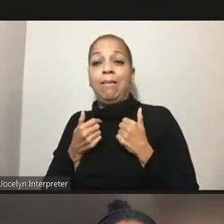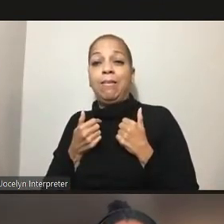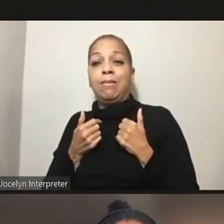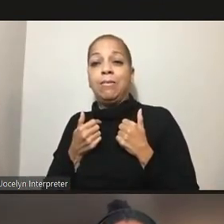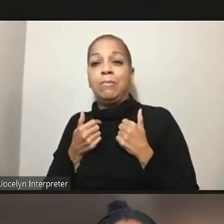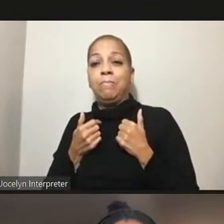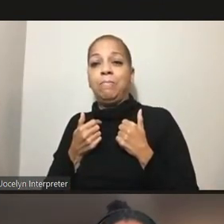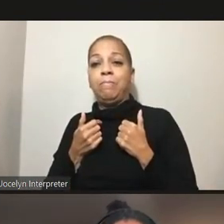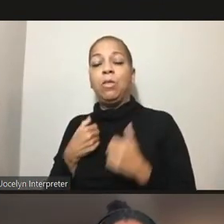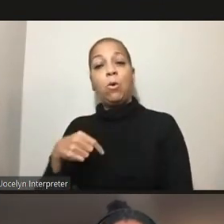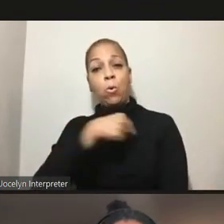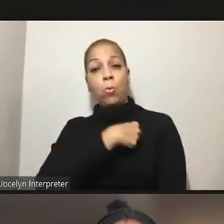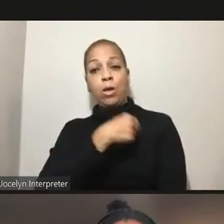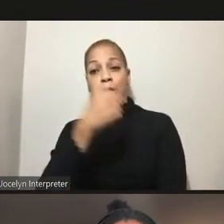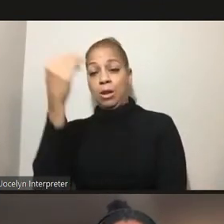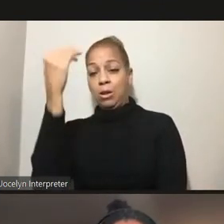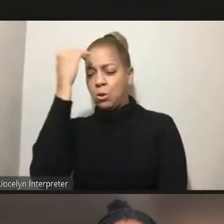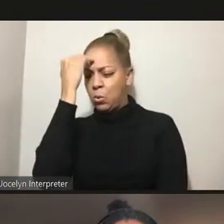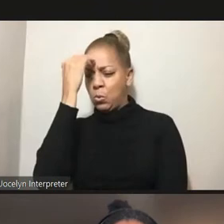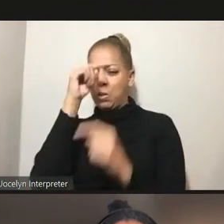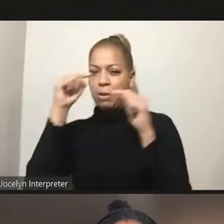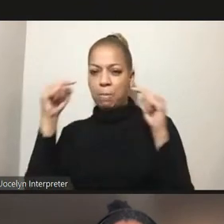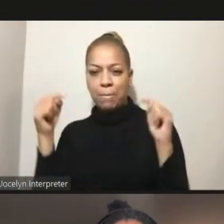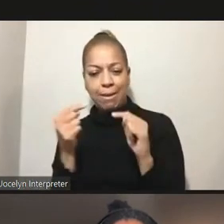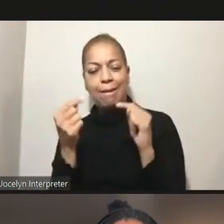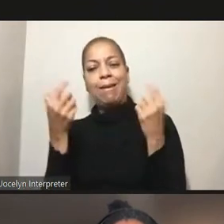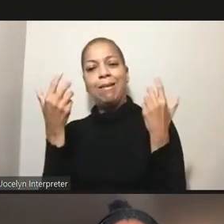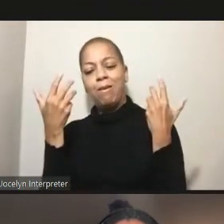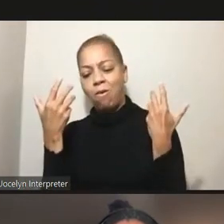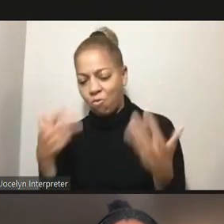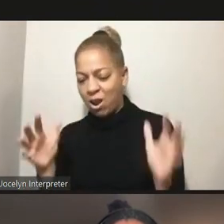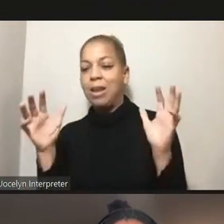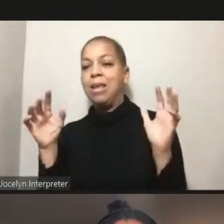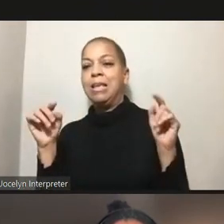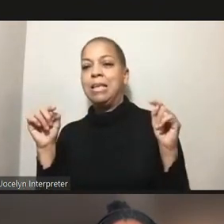Right. We know the pain already.